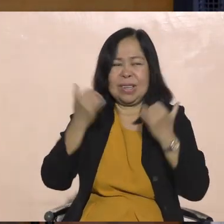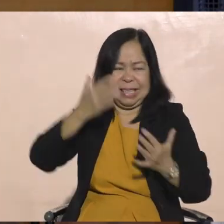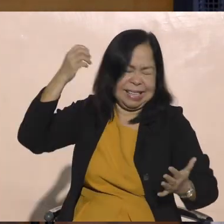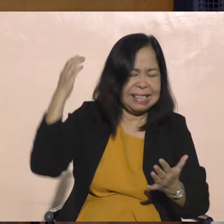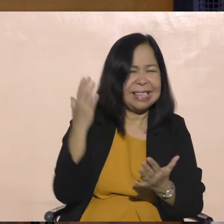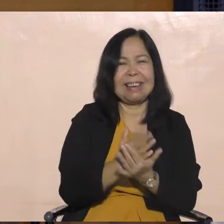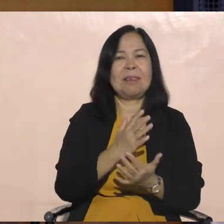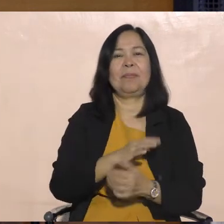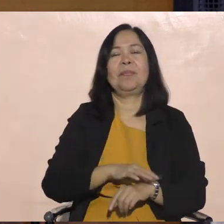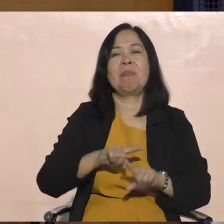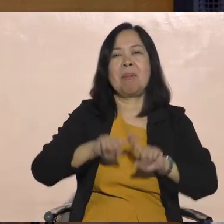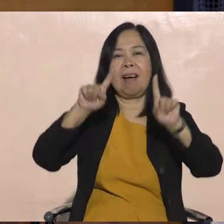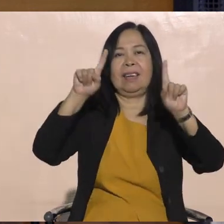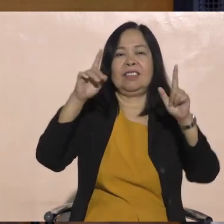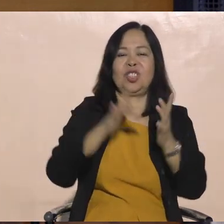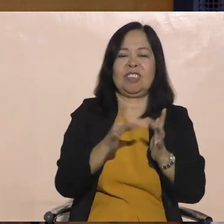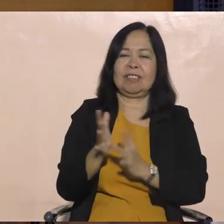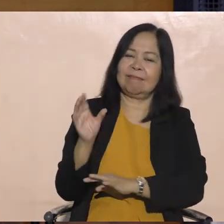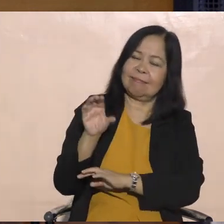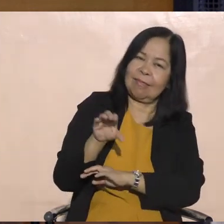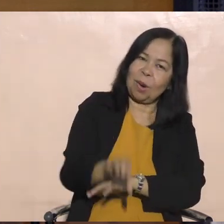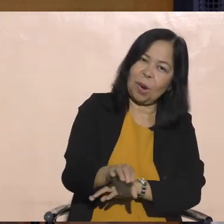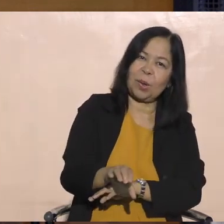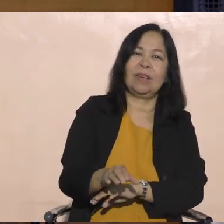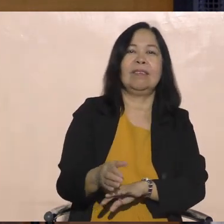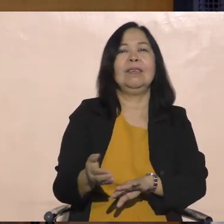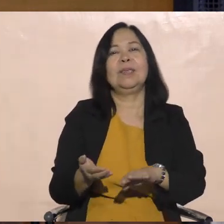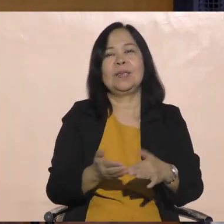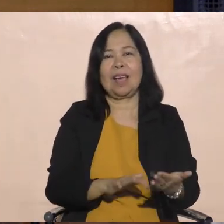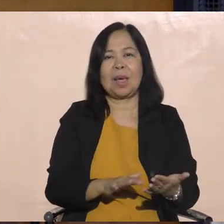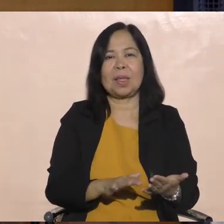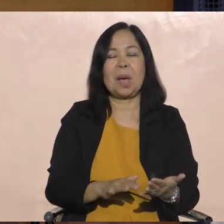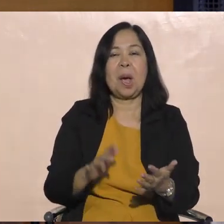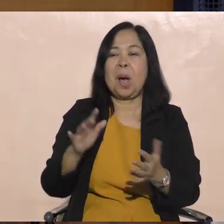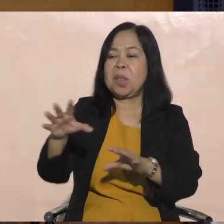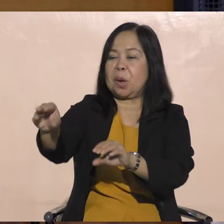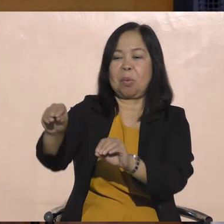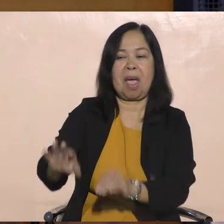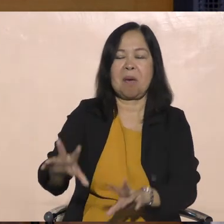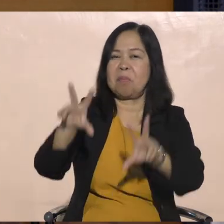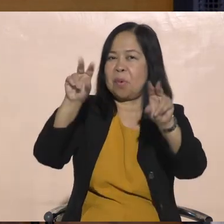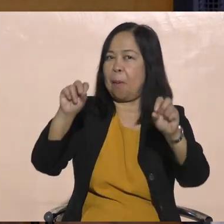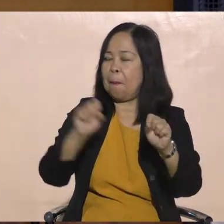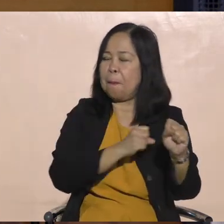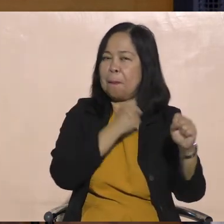Because of Jesus' resurrection, death and the grave has no power against